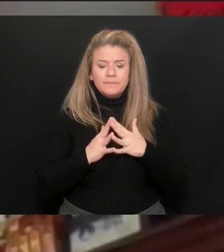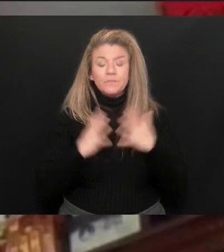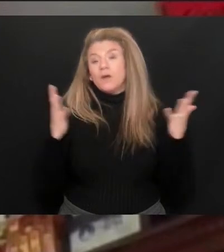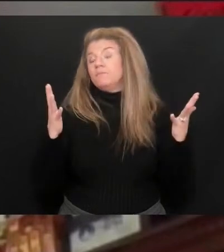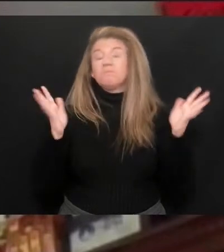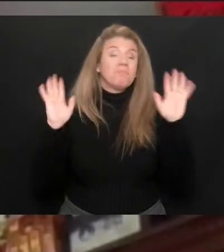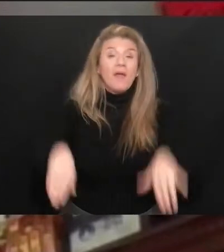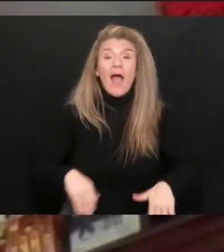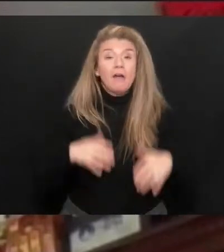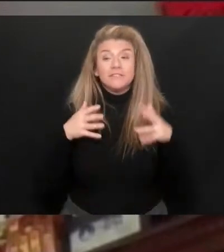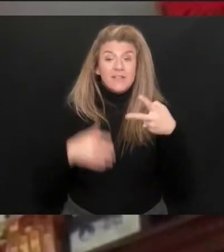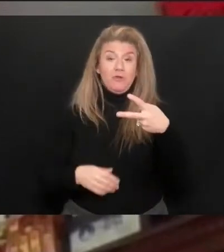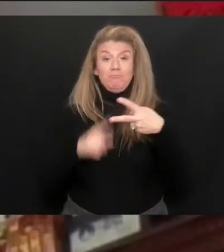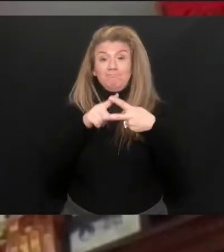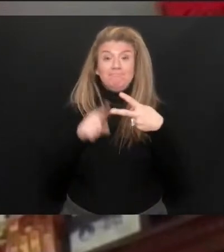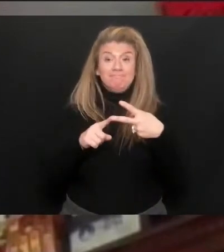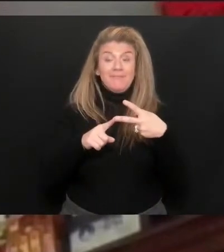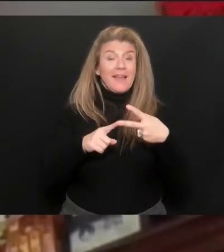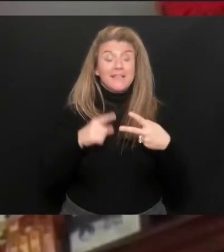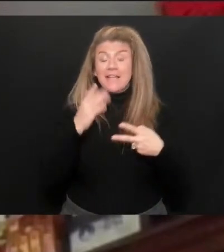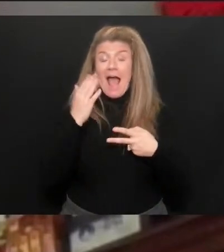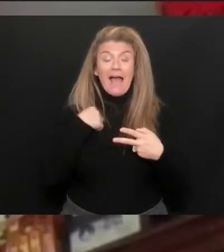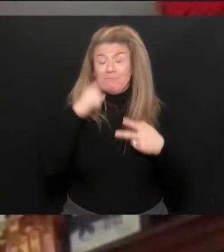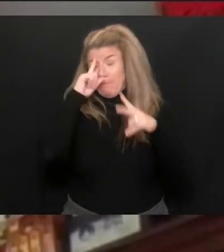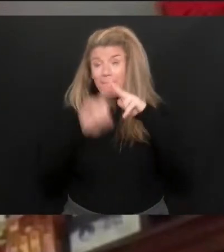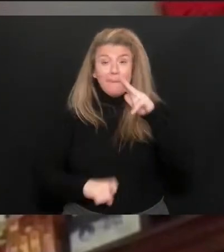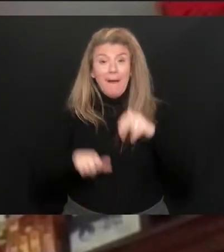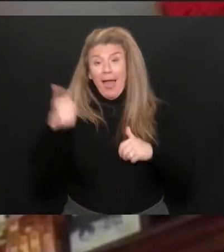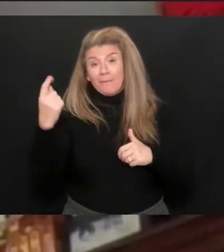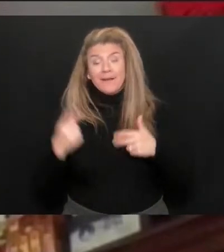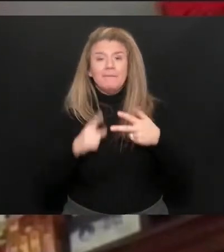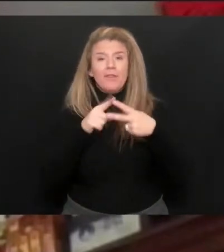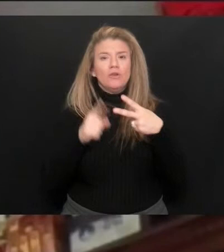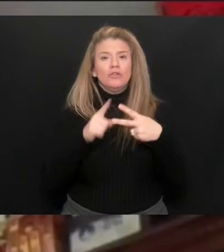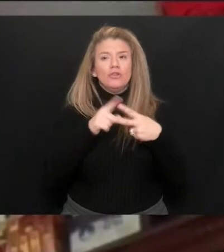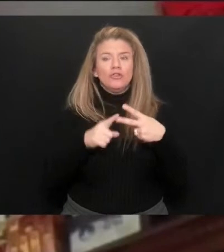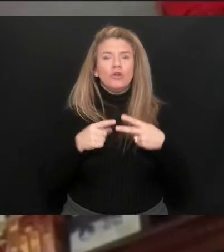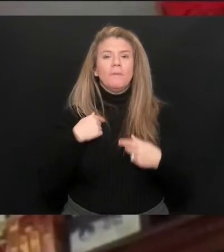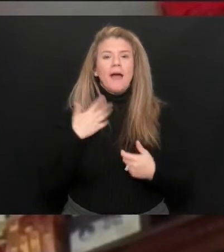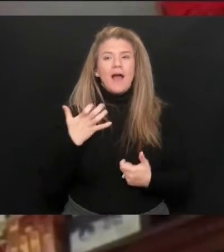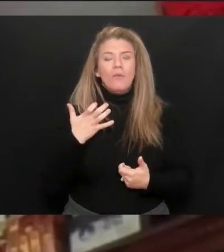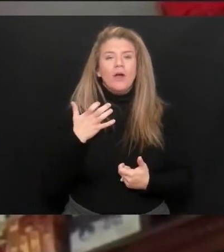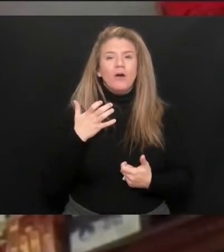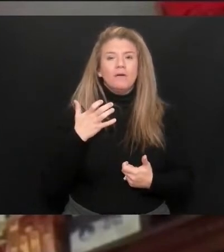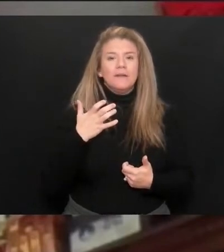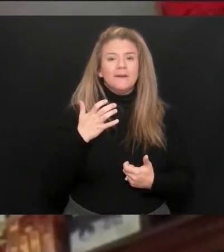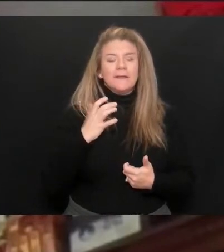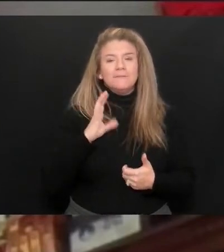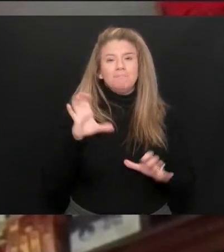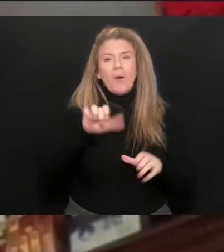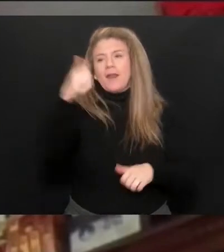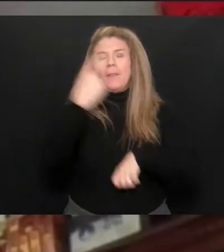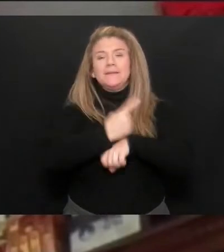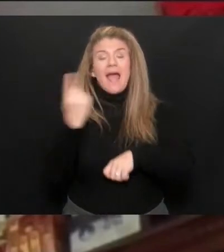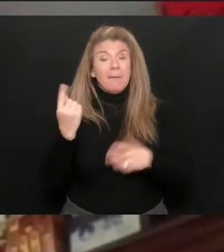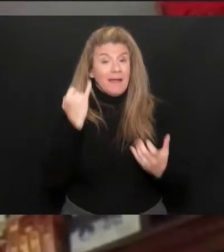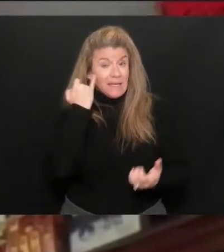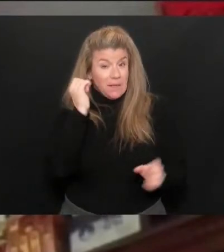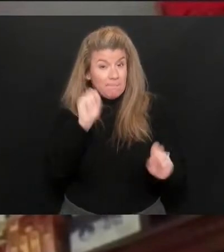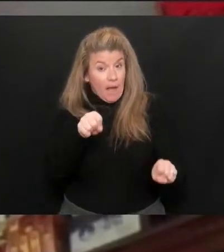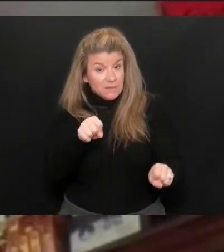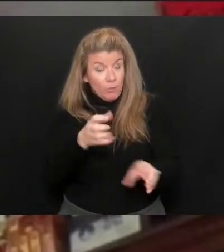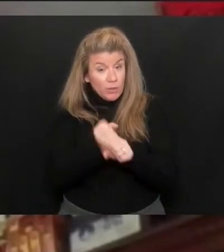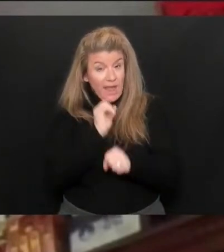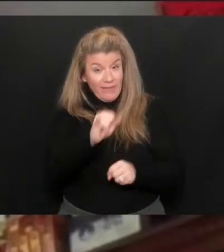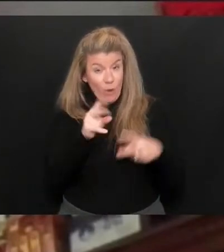well, I'll just leave that because I suddenly went blank of what the request was. I'll pass it along a different day, but is it possible to get at least